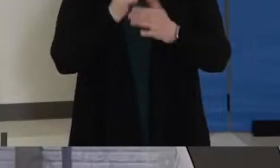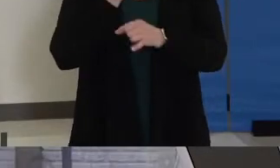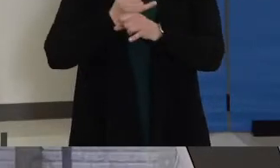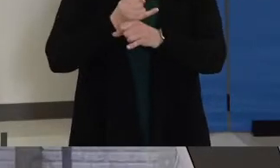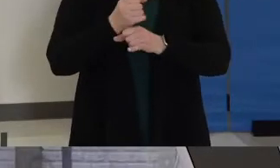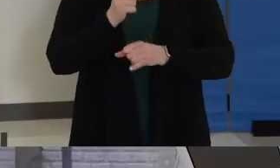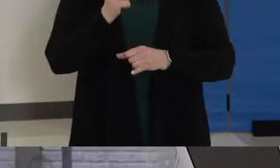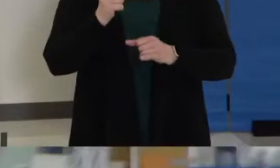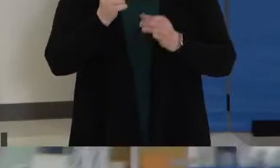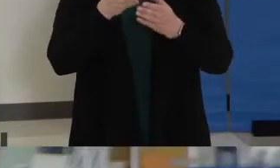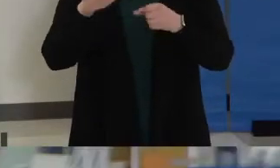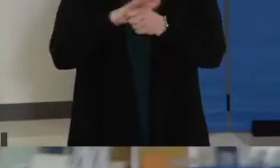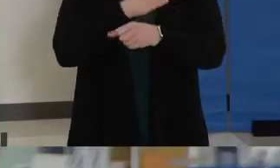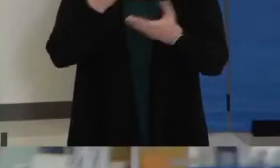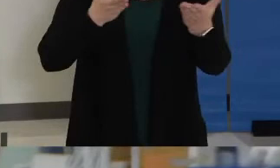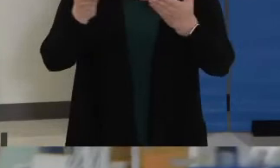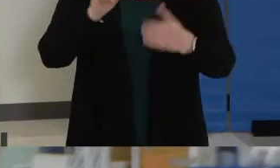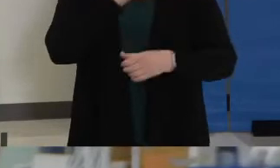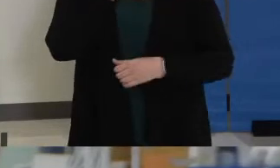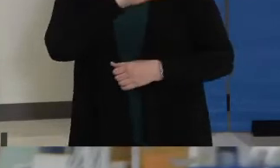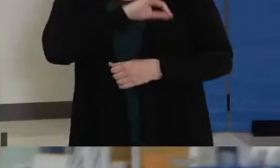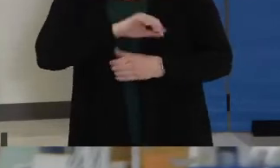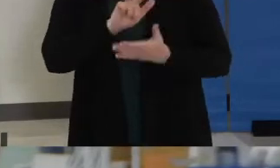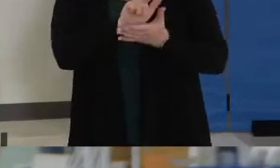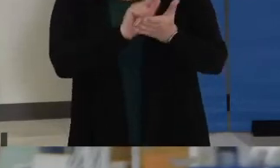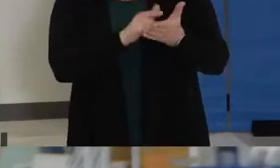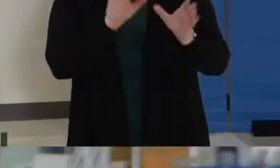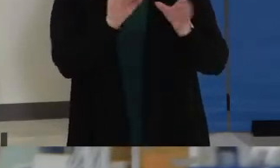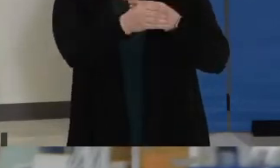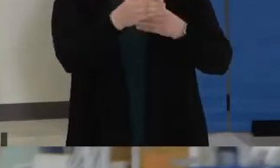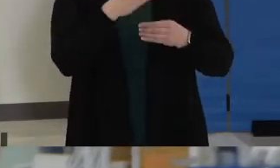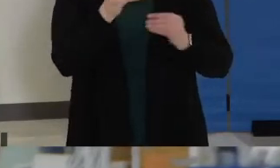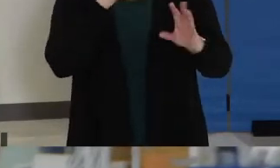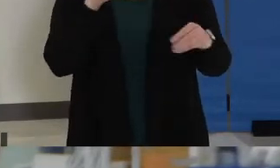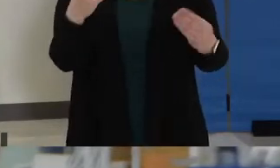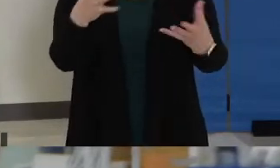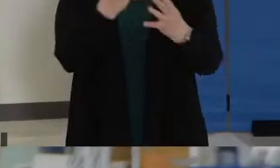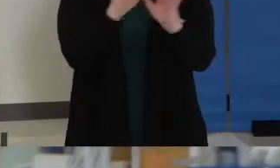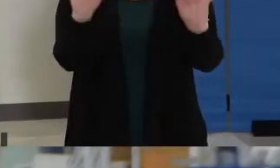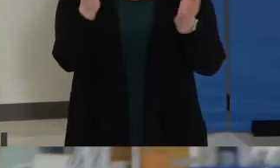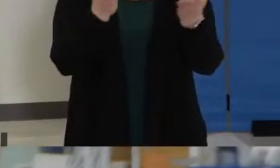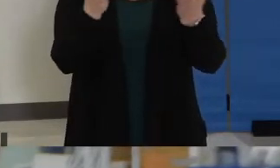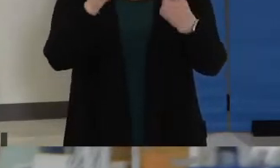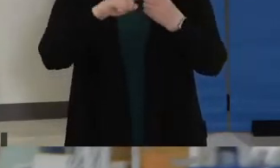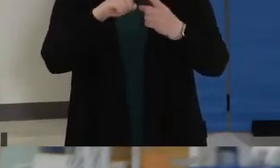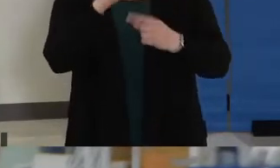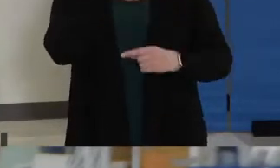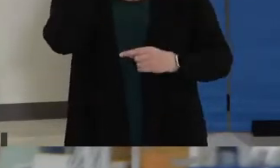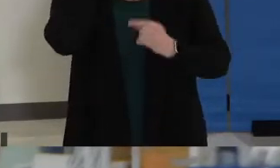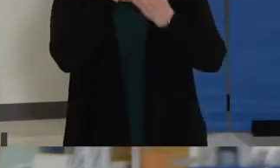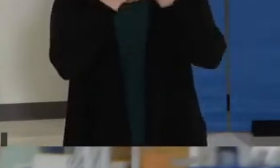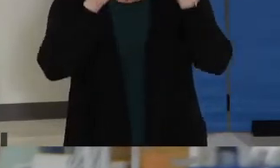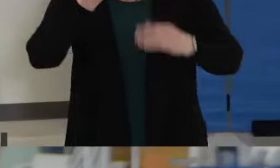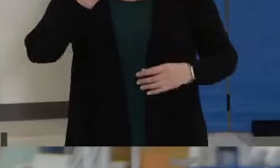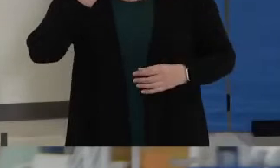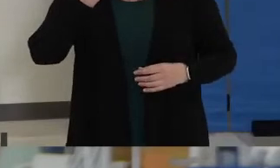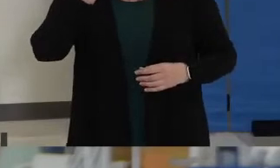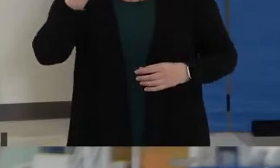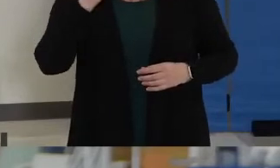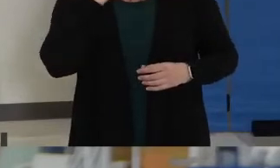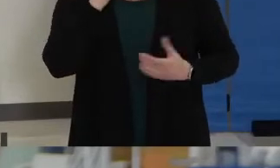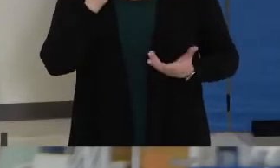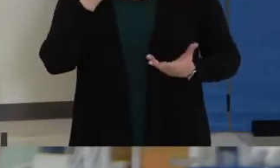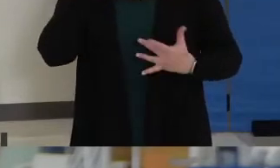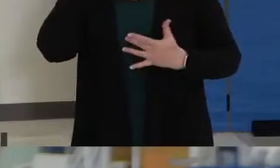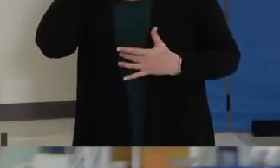law firm that provides free legal services to low-income and homeless veterans, the majority of whom are disabled or suffer from some